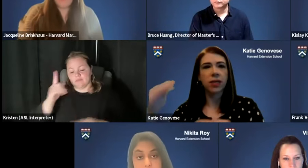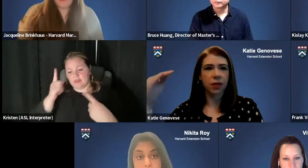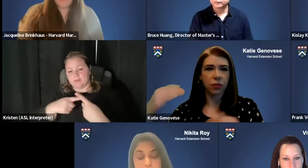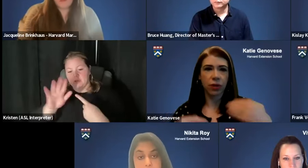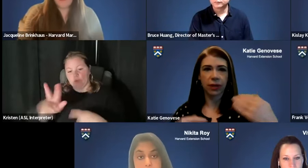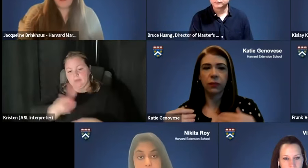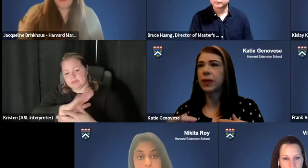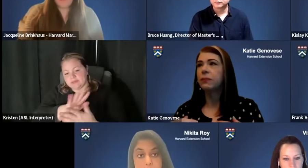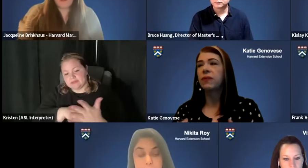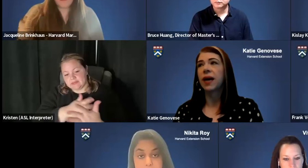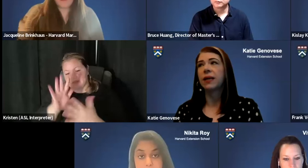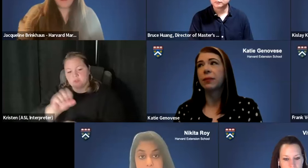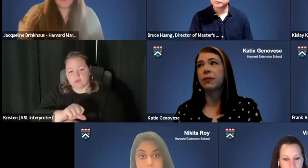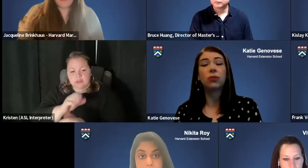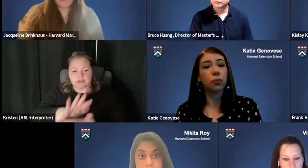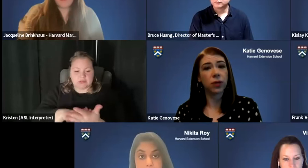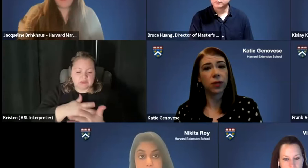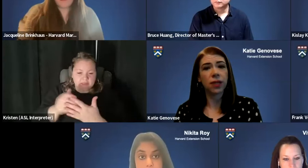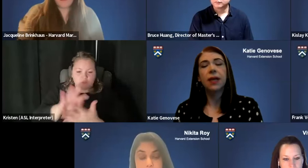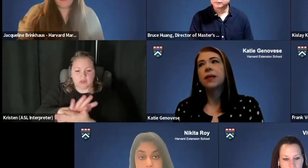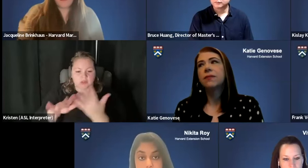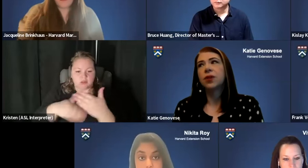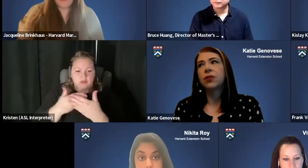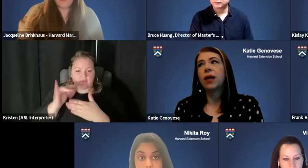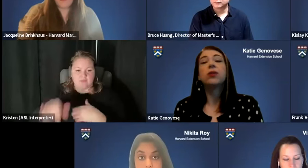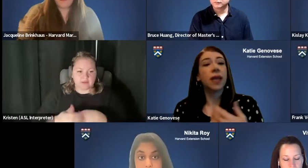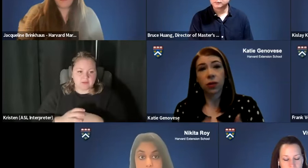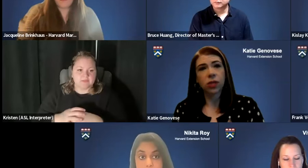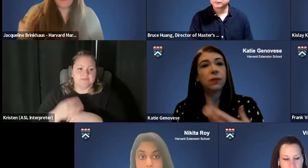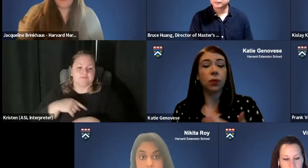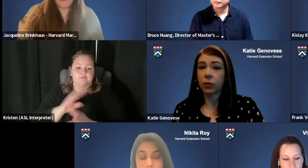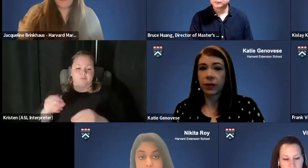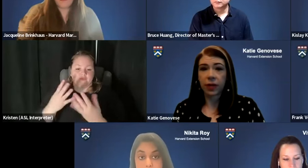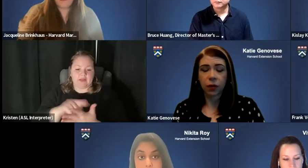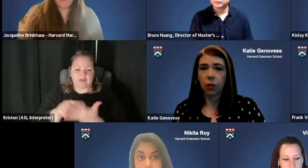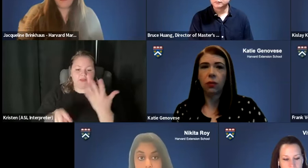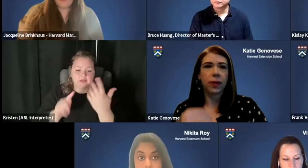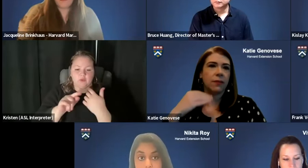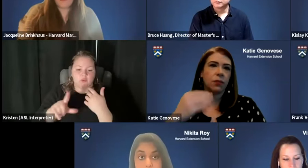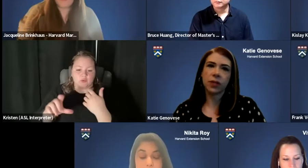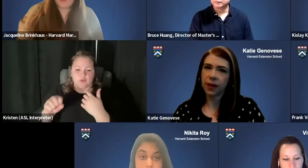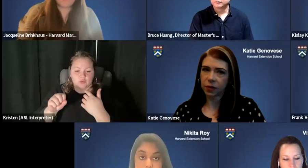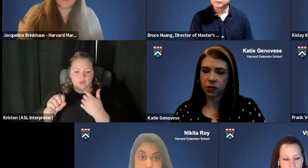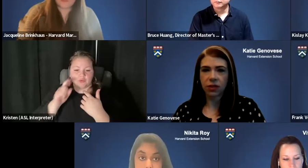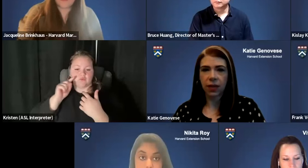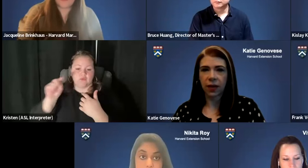and your work schedule. And we provide a number of tools for you to understand the course before you even enroll. We have